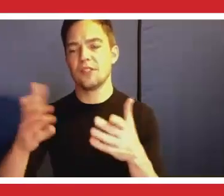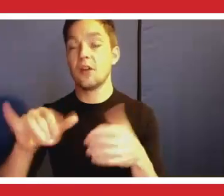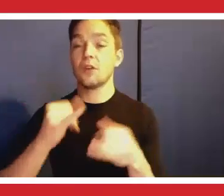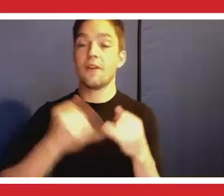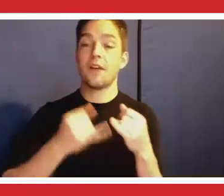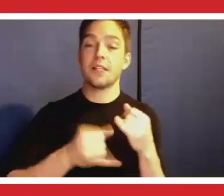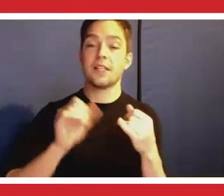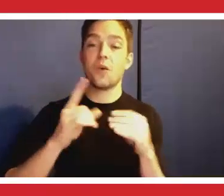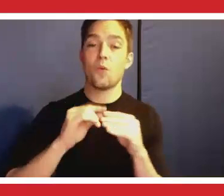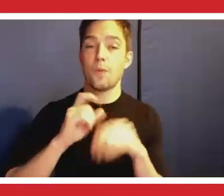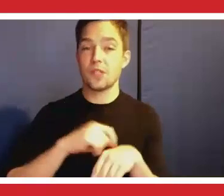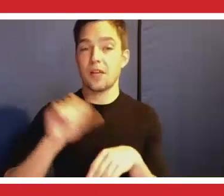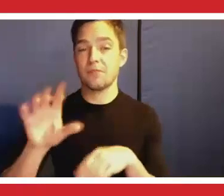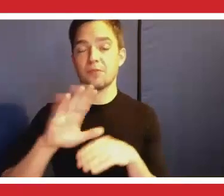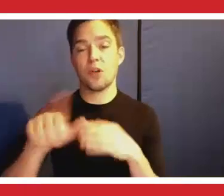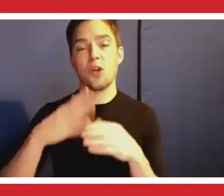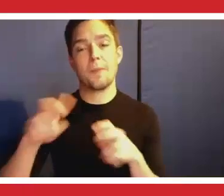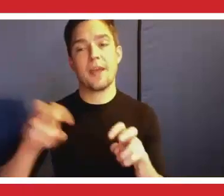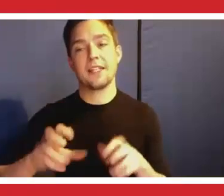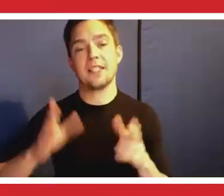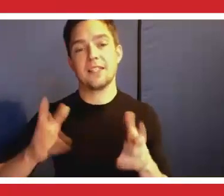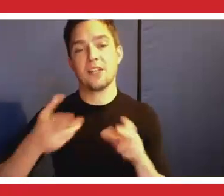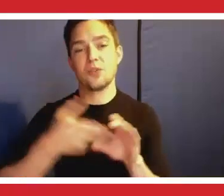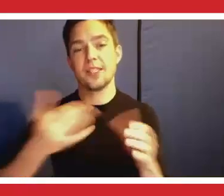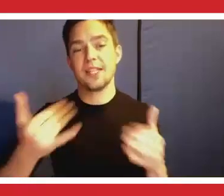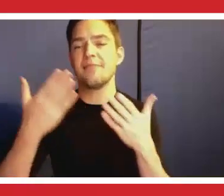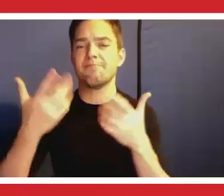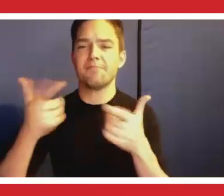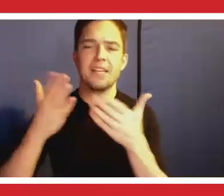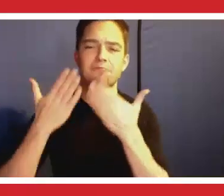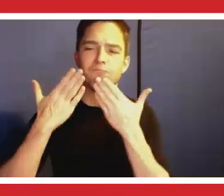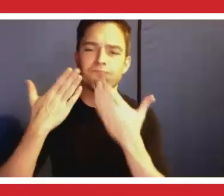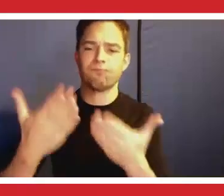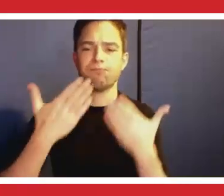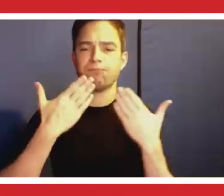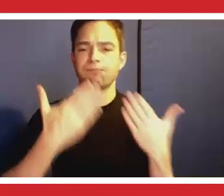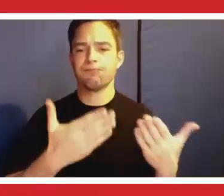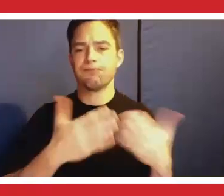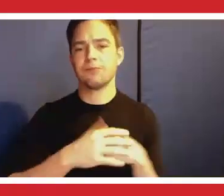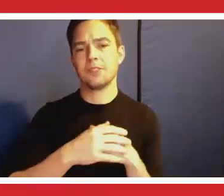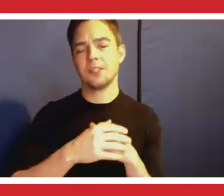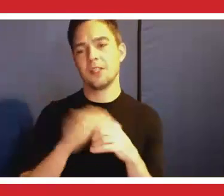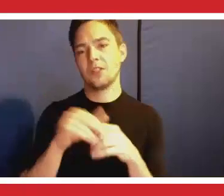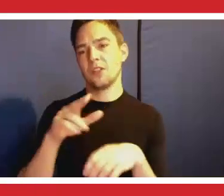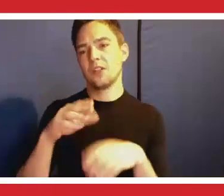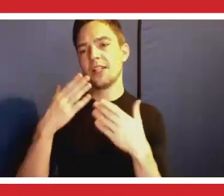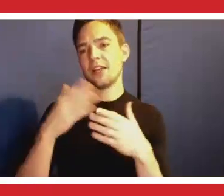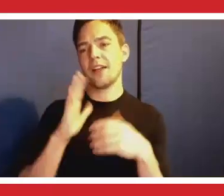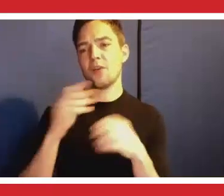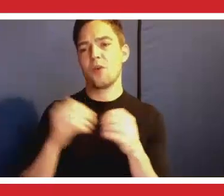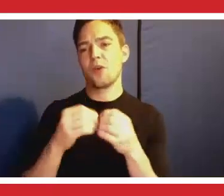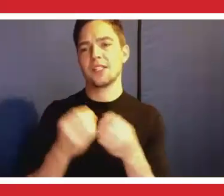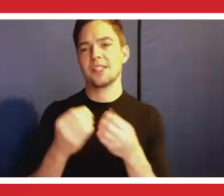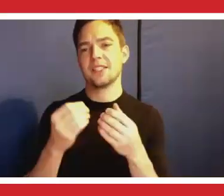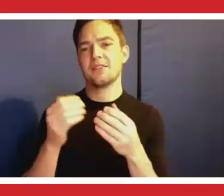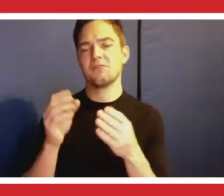to all of our panelists joining us today, I'd like to say a big thank you, and of course, a thank you to our organisers, UN DESA, and